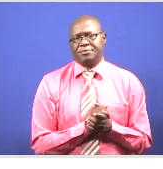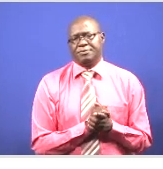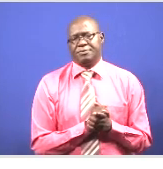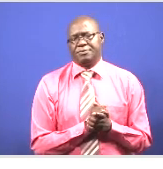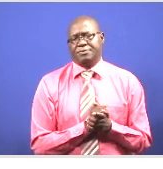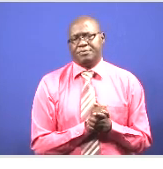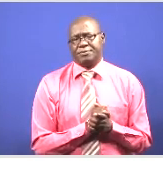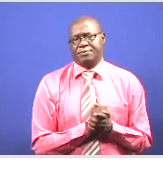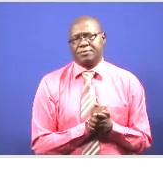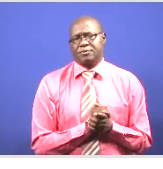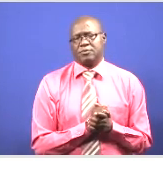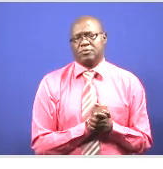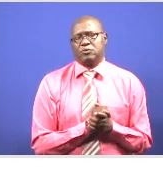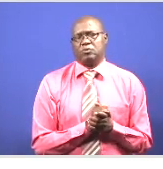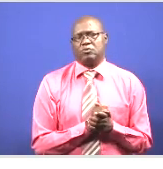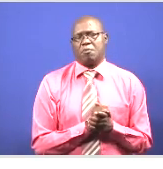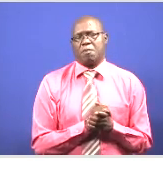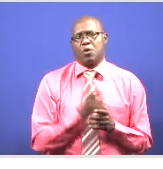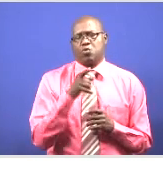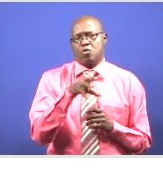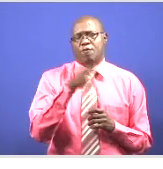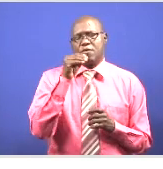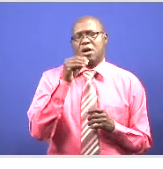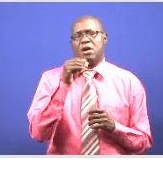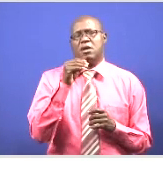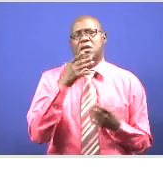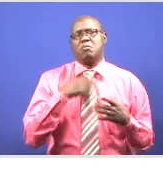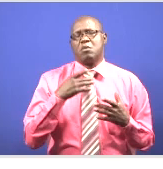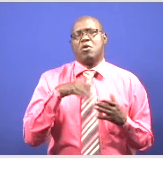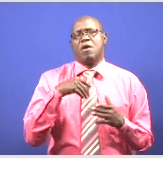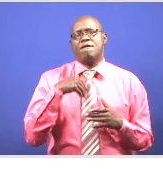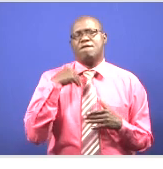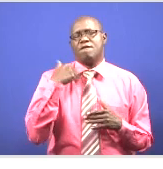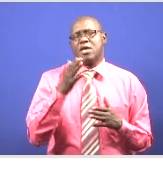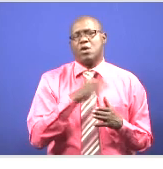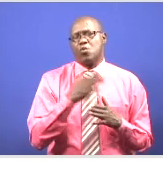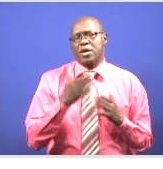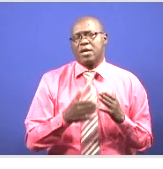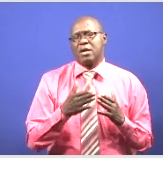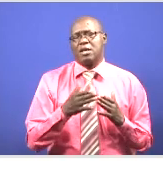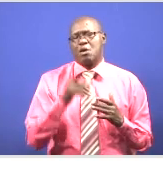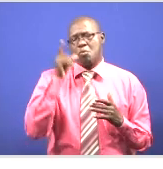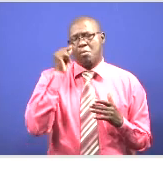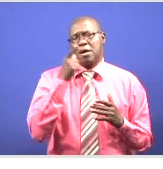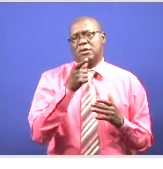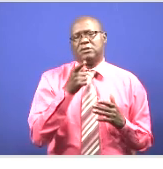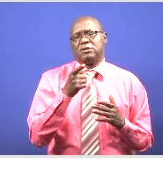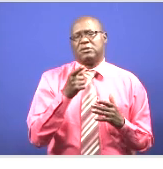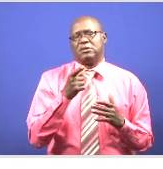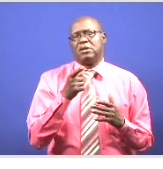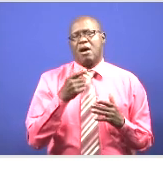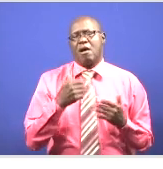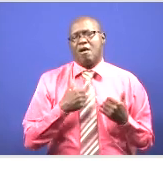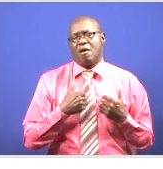you find guys here every other day, they are in Mombasa, every weekend, you know, transacting. Soft life. Yes, soft life.